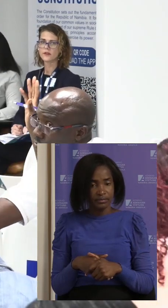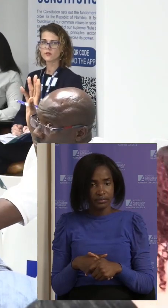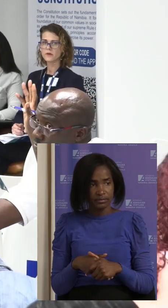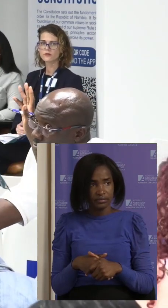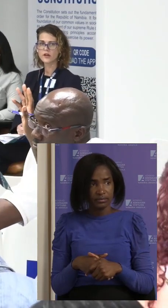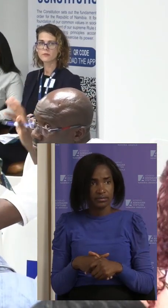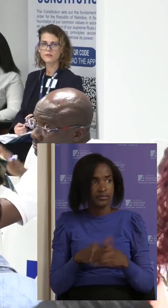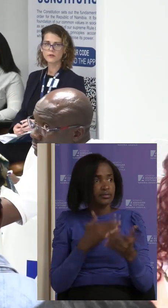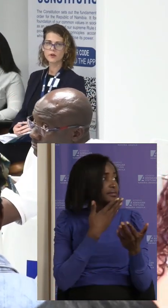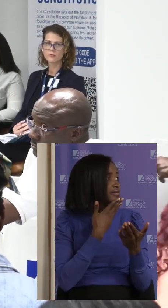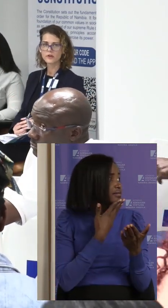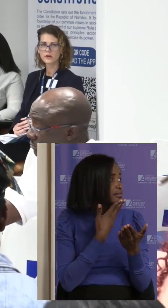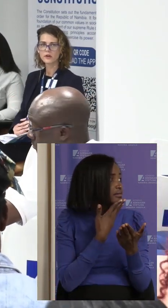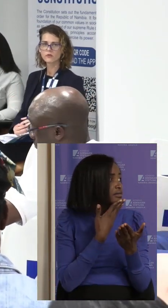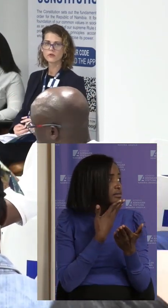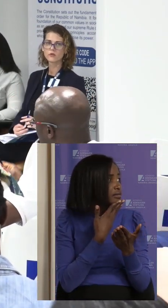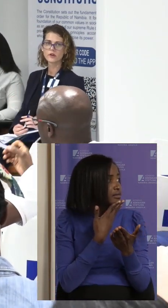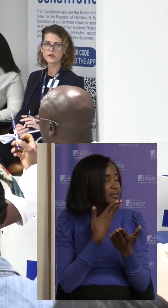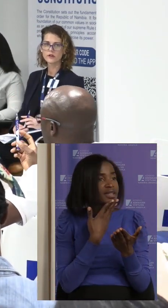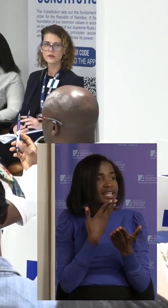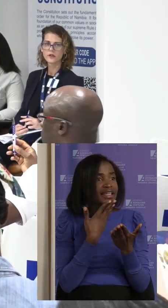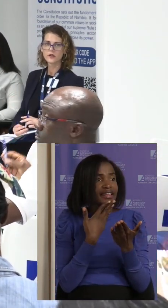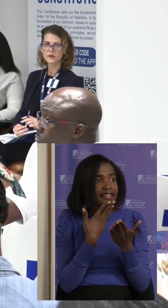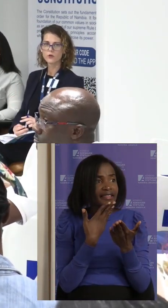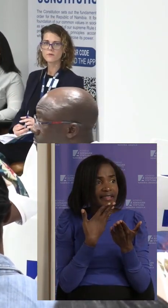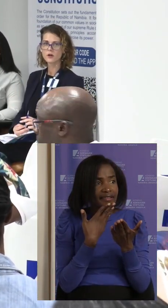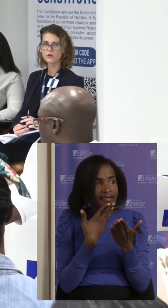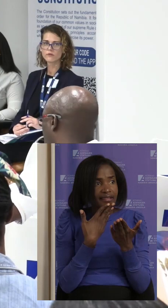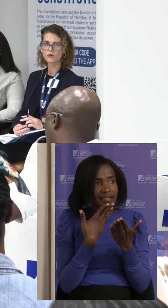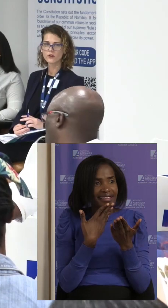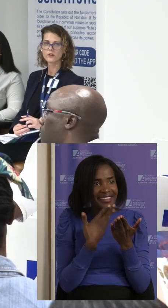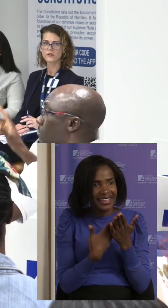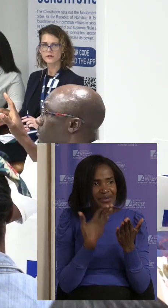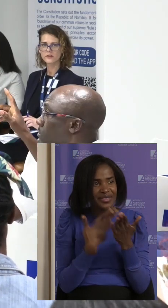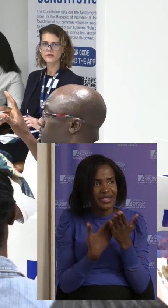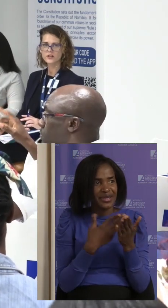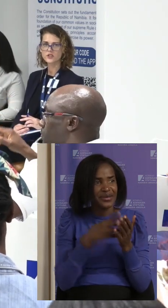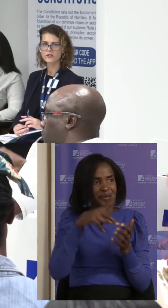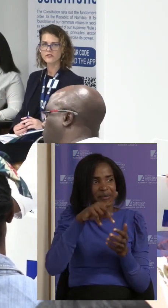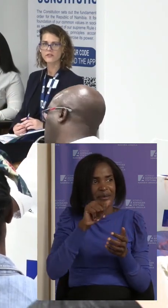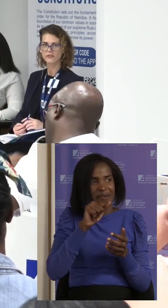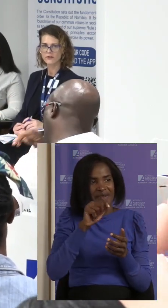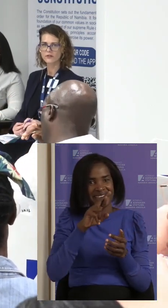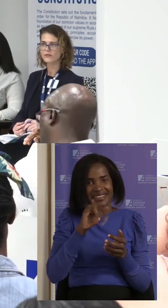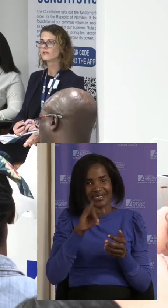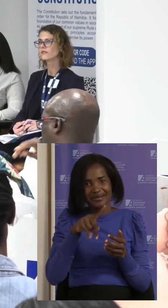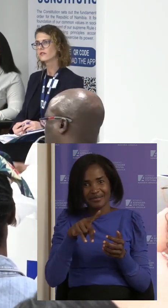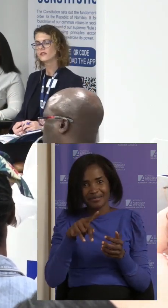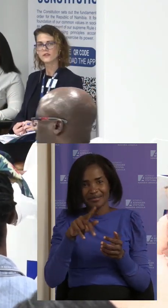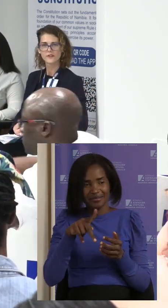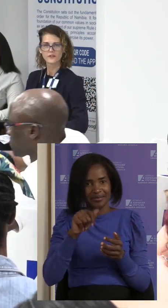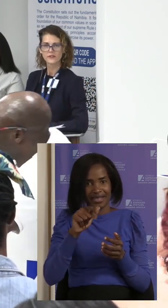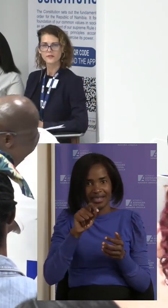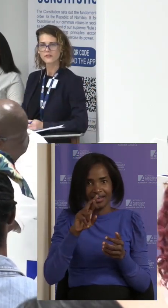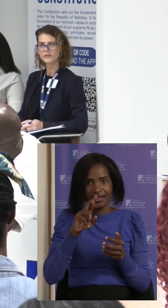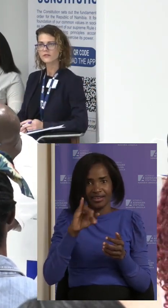Thank you, Patrick. I believe you opened a whole new wormhole for discussions. So.